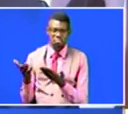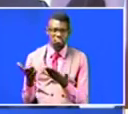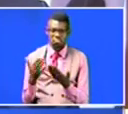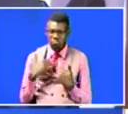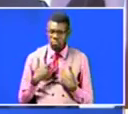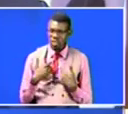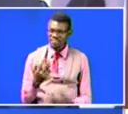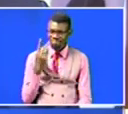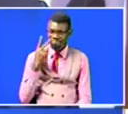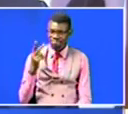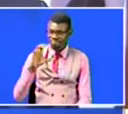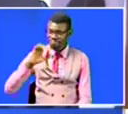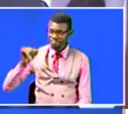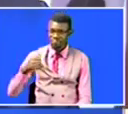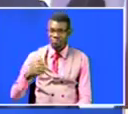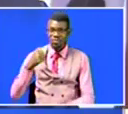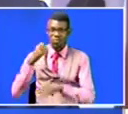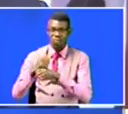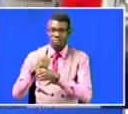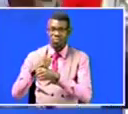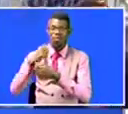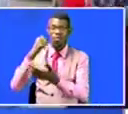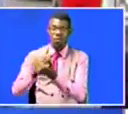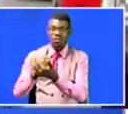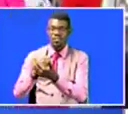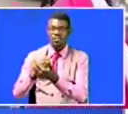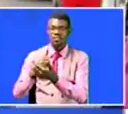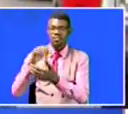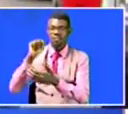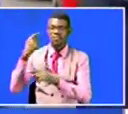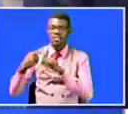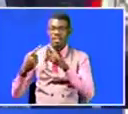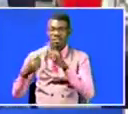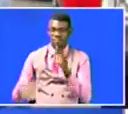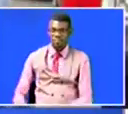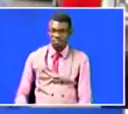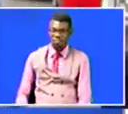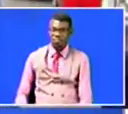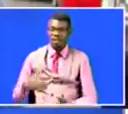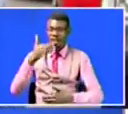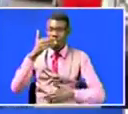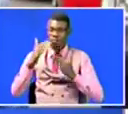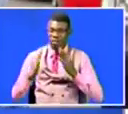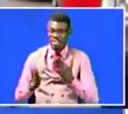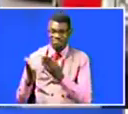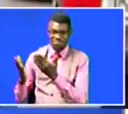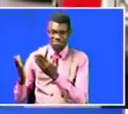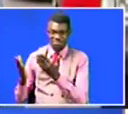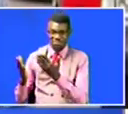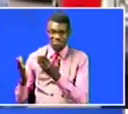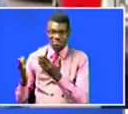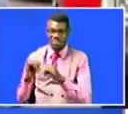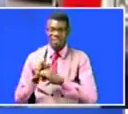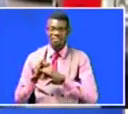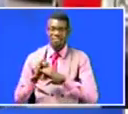Chief Justice will always be in office for a period of 5 years. The law professor might be finally off the hook, but with the tribunal's